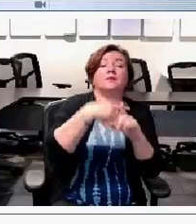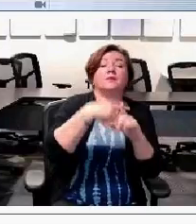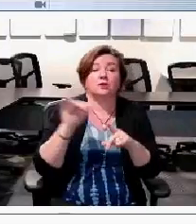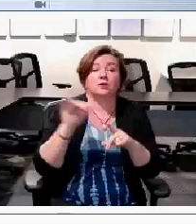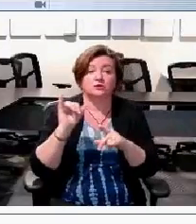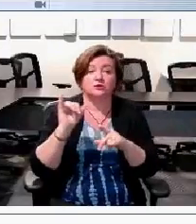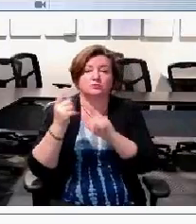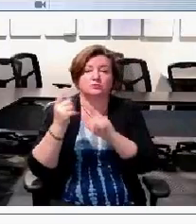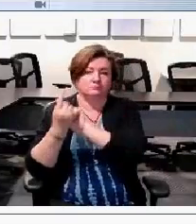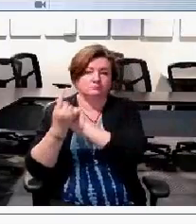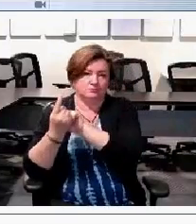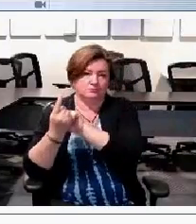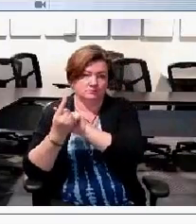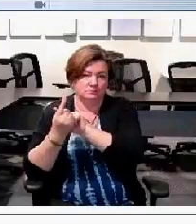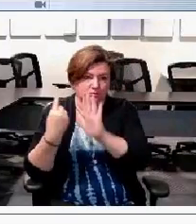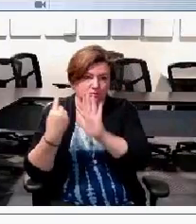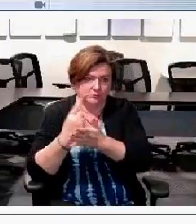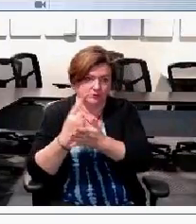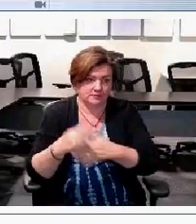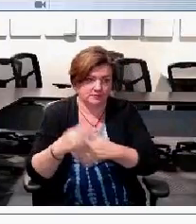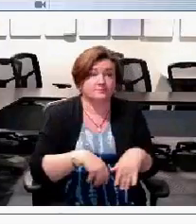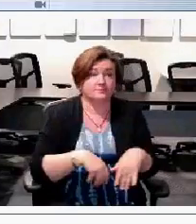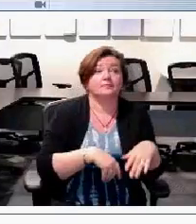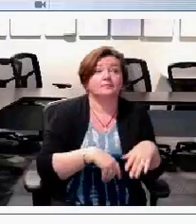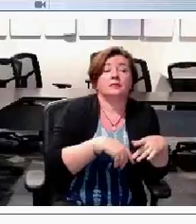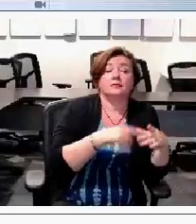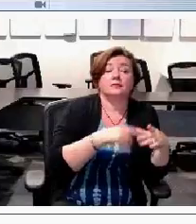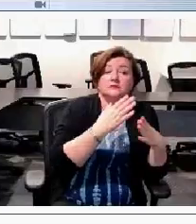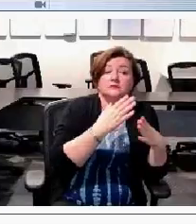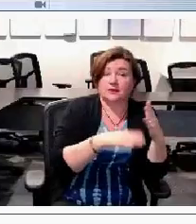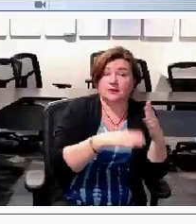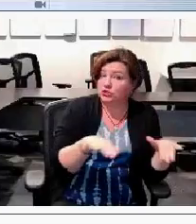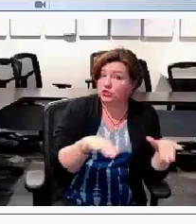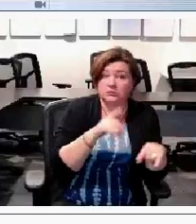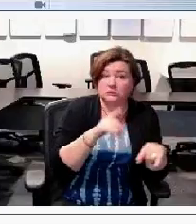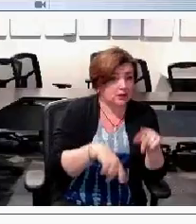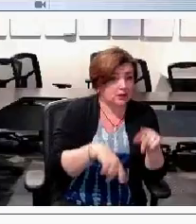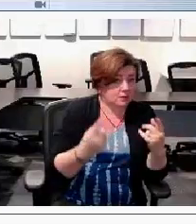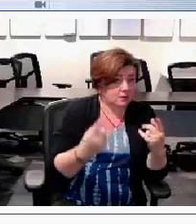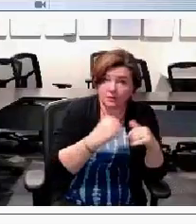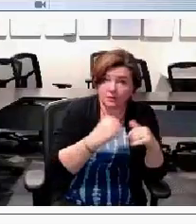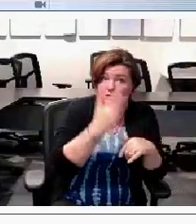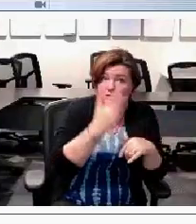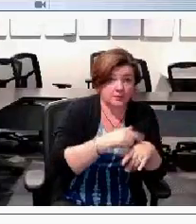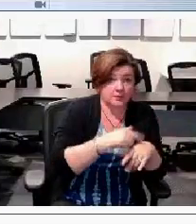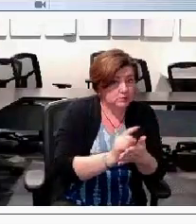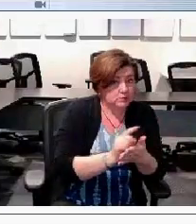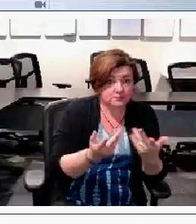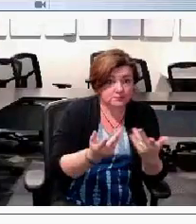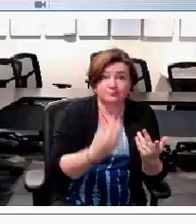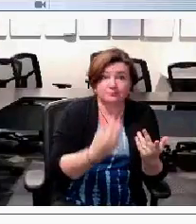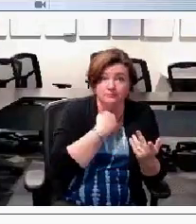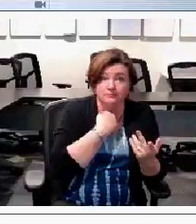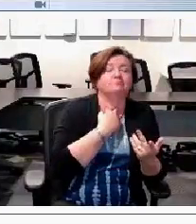that. We have children that are not able to come three times a week, so they are, you